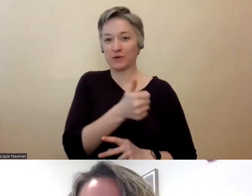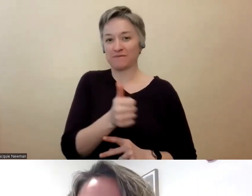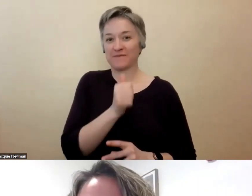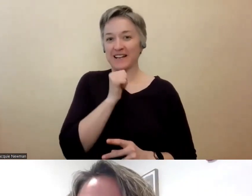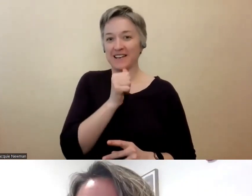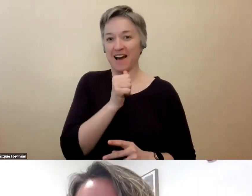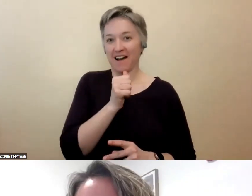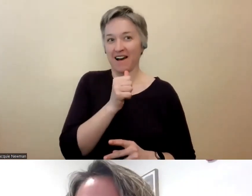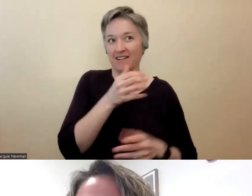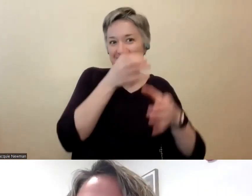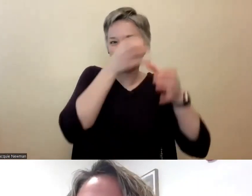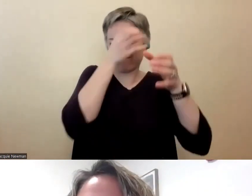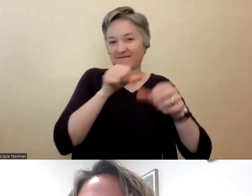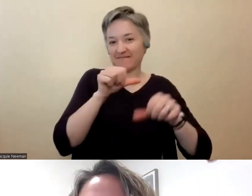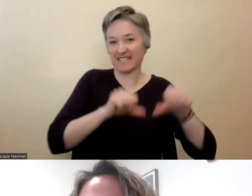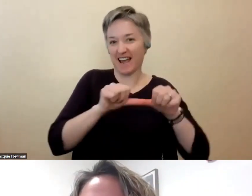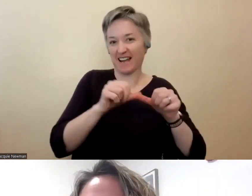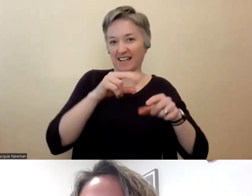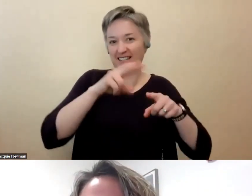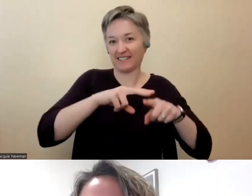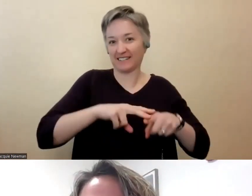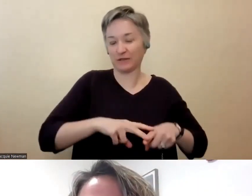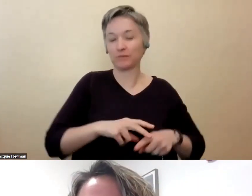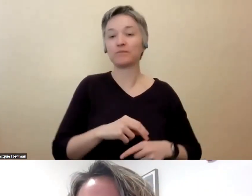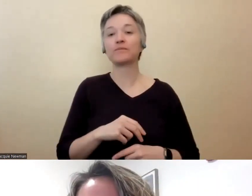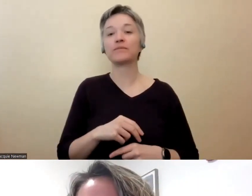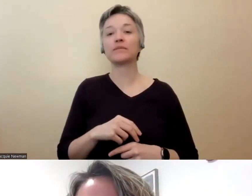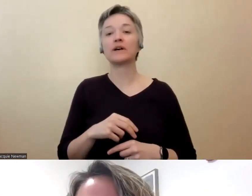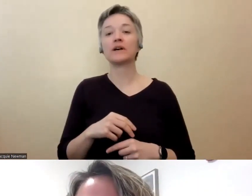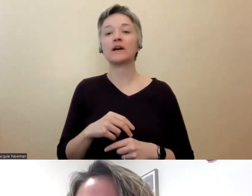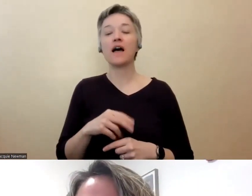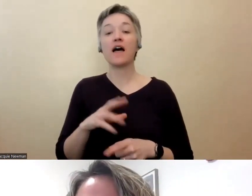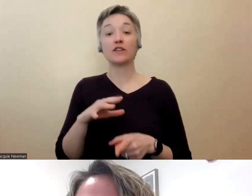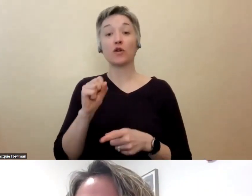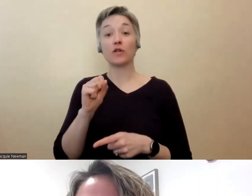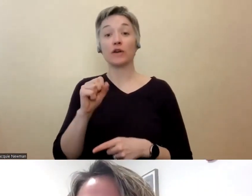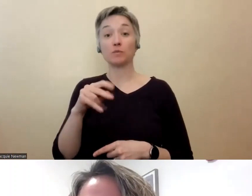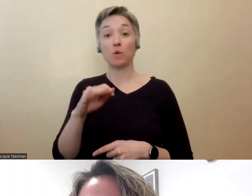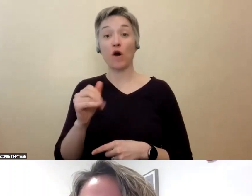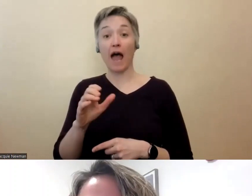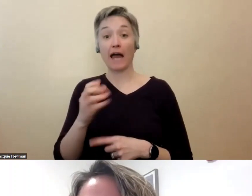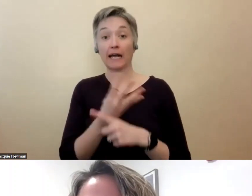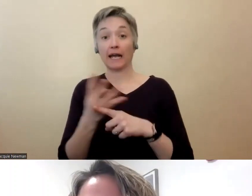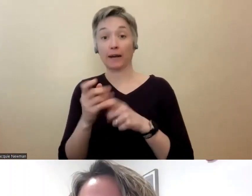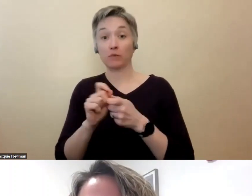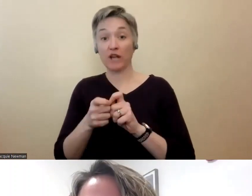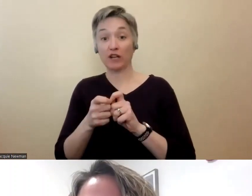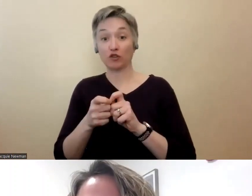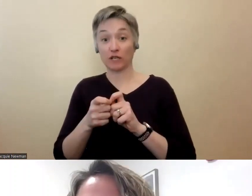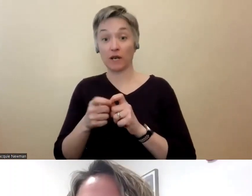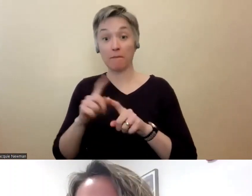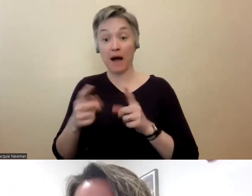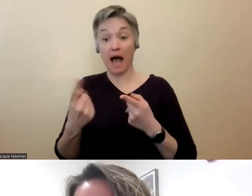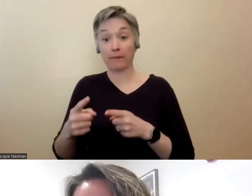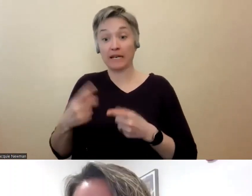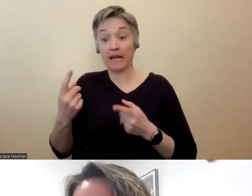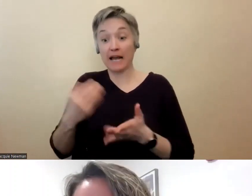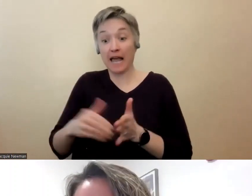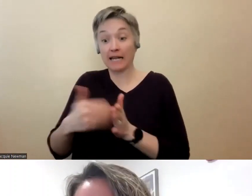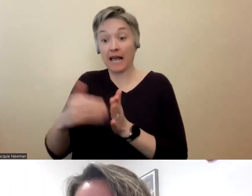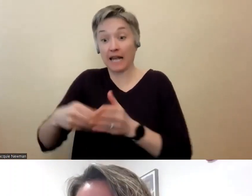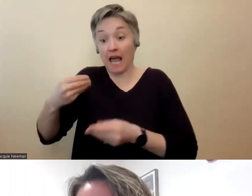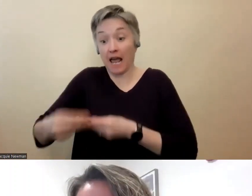know these scientific terms, but can repeated sporadic mutation down a few generations lead to germline